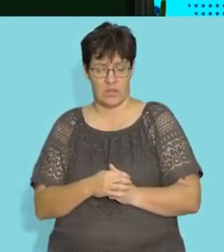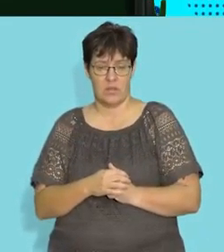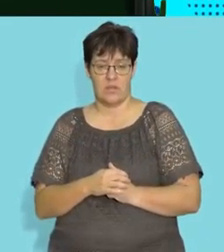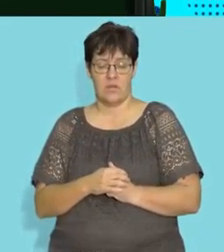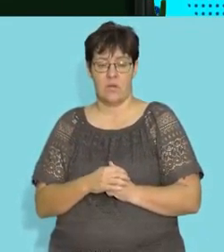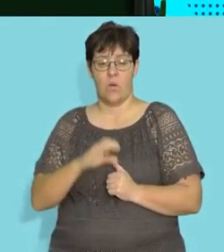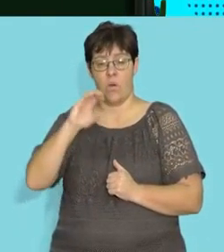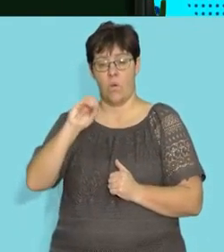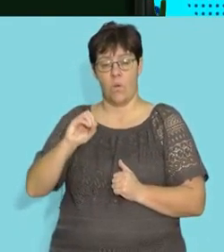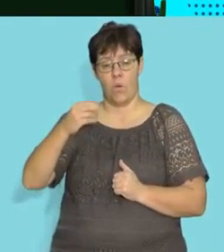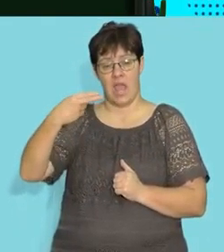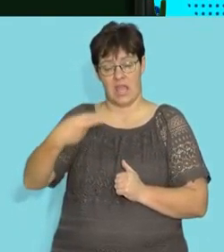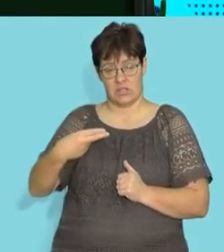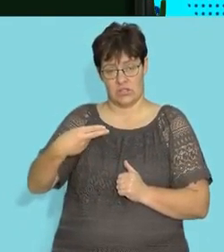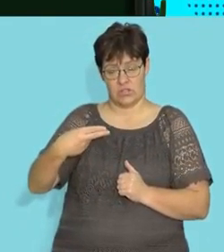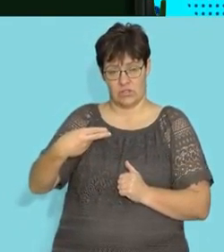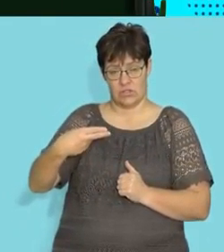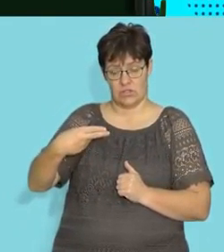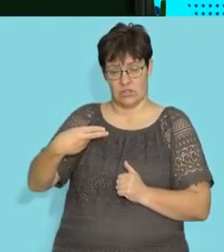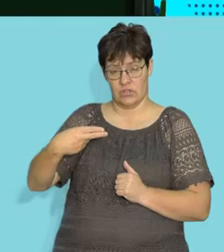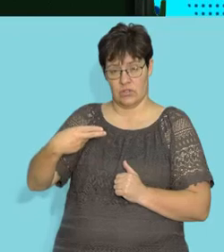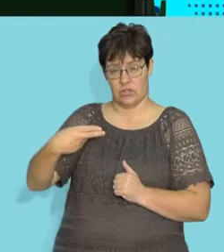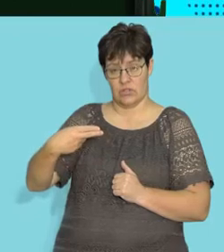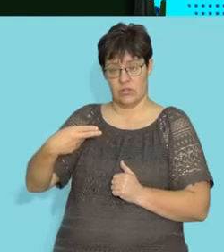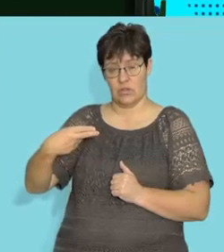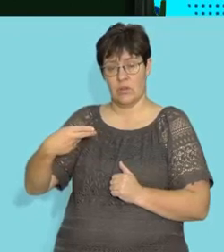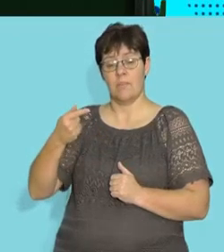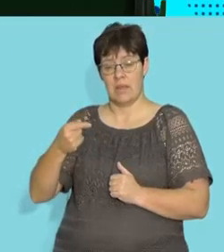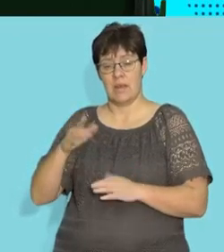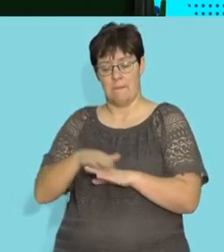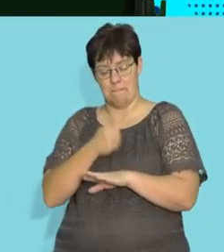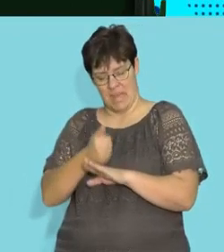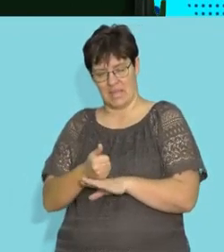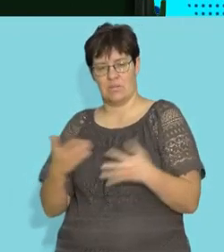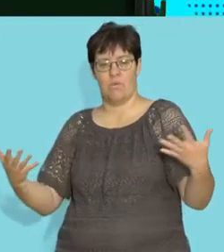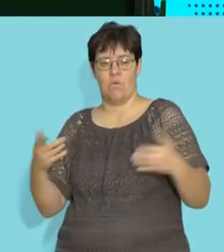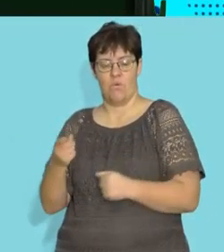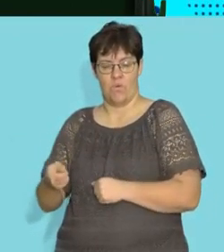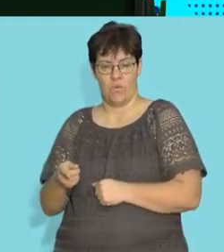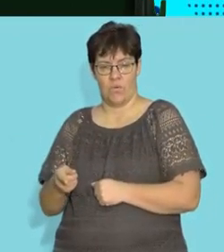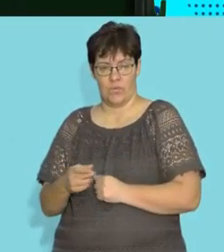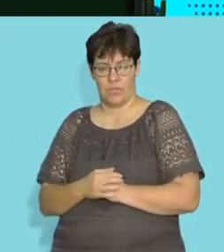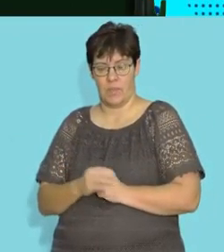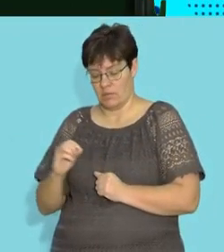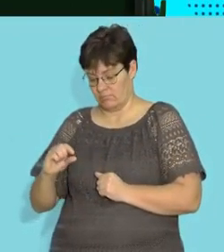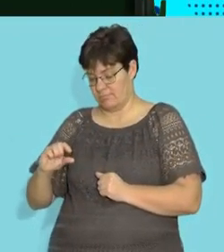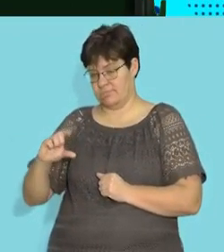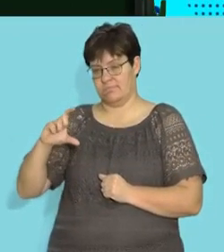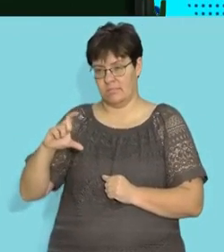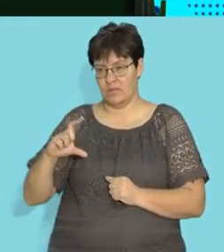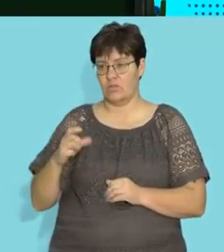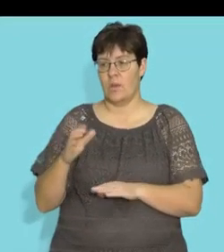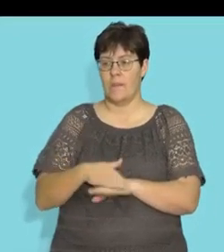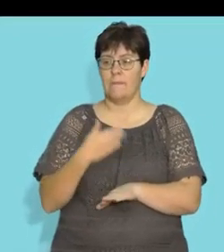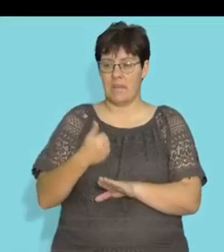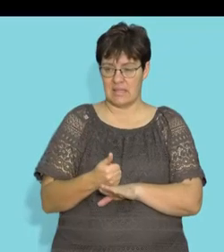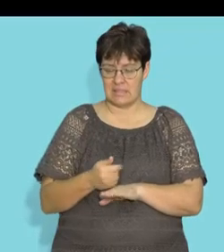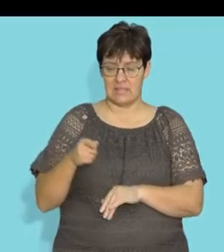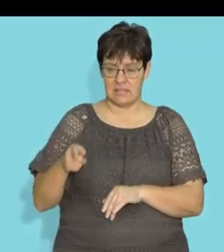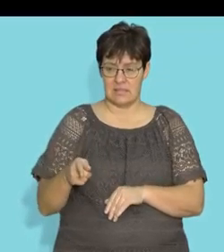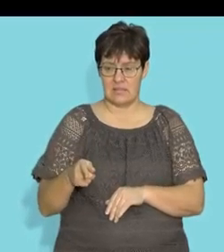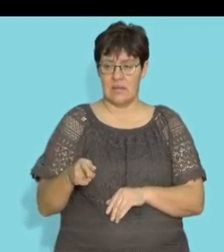hydroxide ion that is formed there. So now we can see there's more hydroxide ions in solution, and we